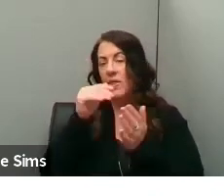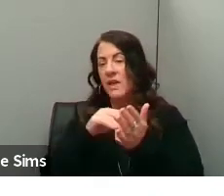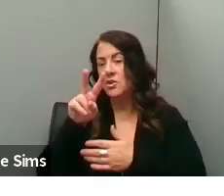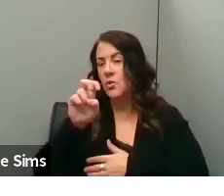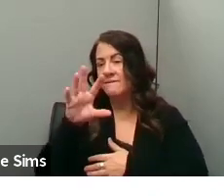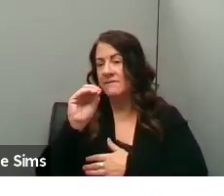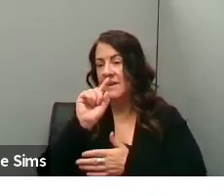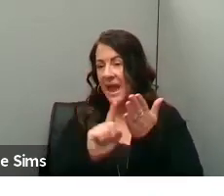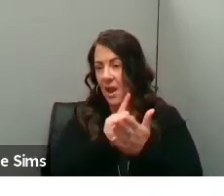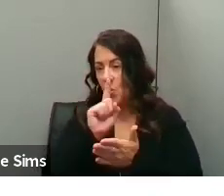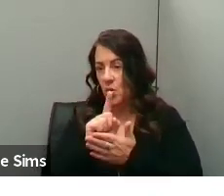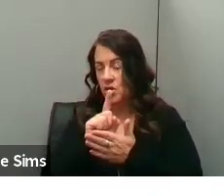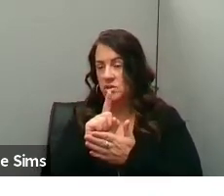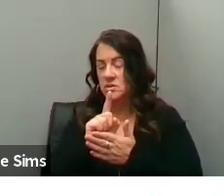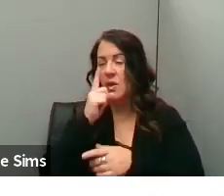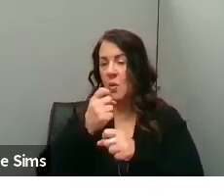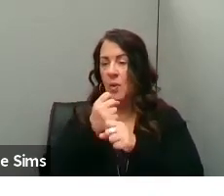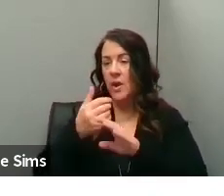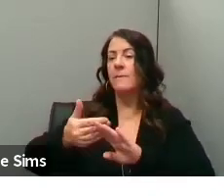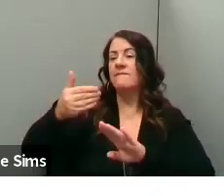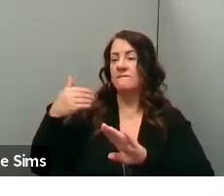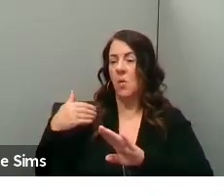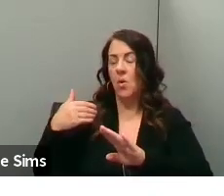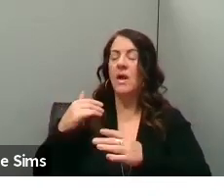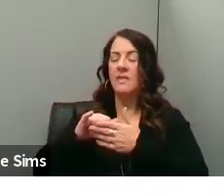1,250 hours in the year before they need the time off.